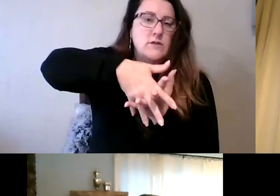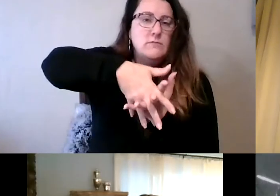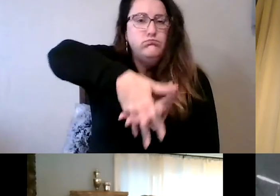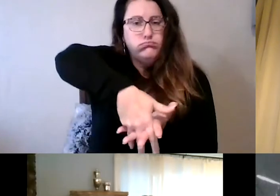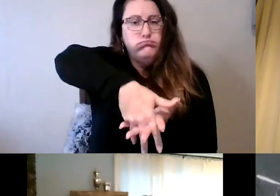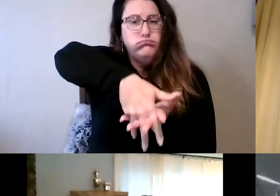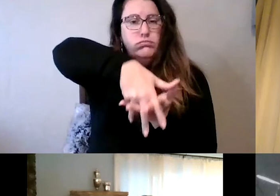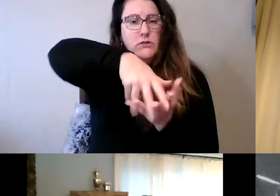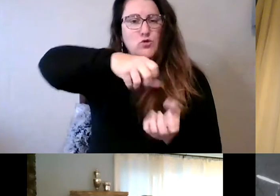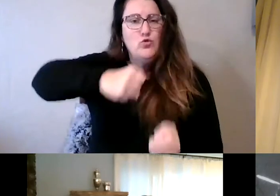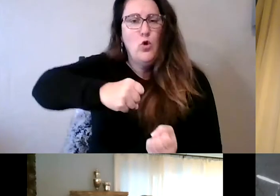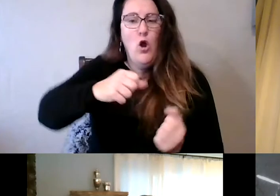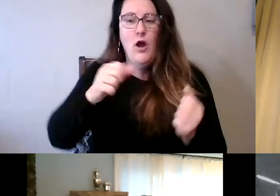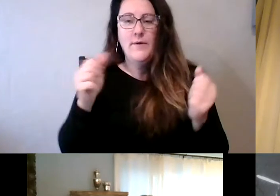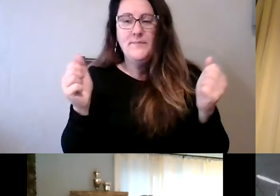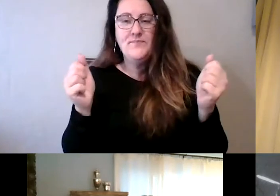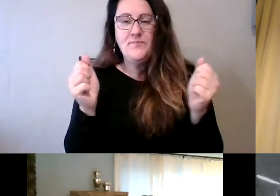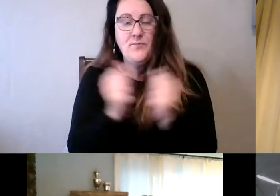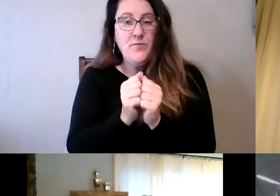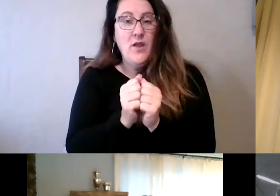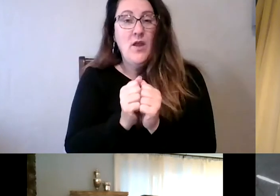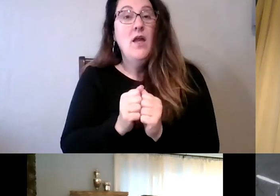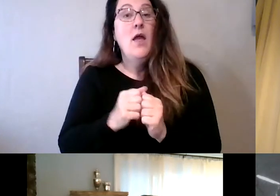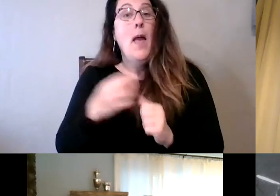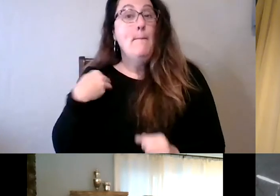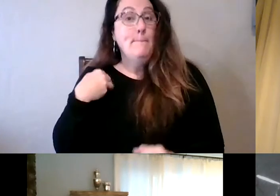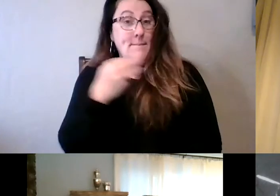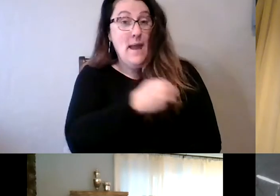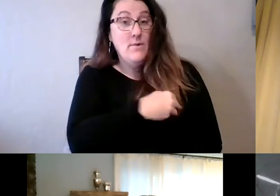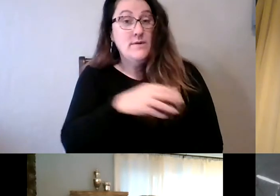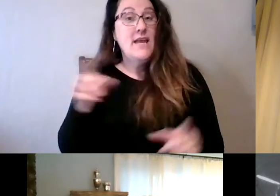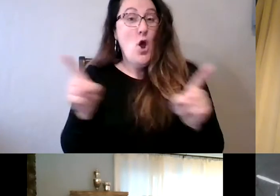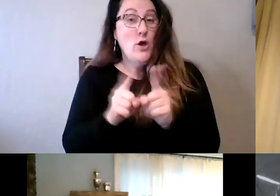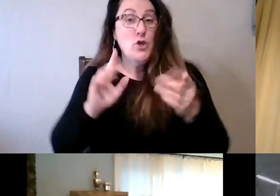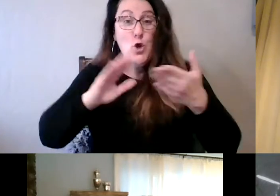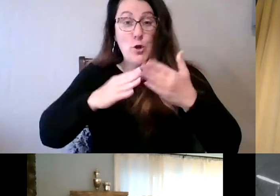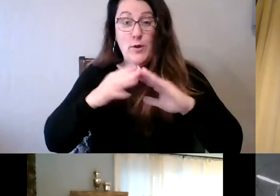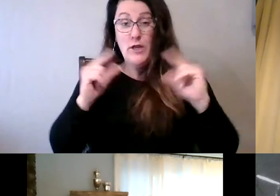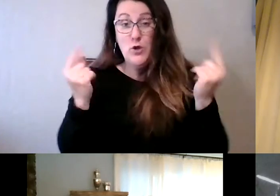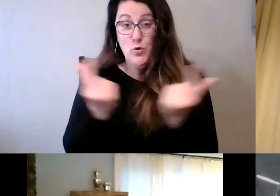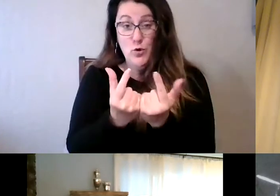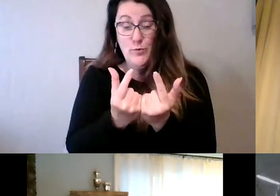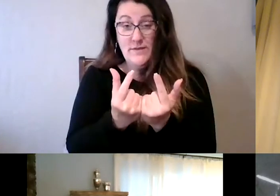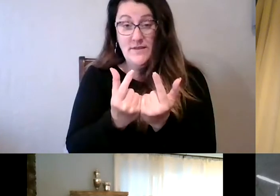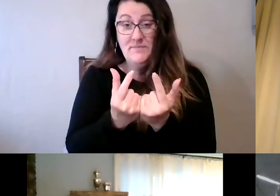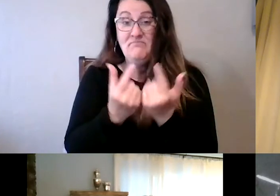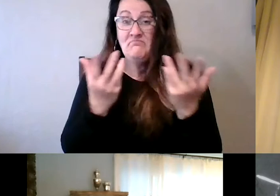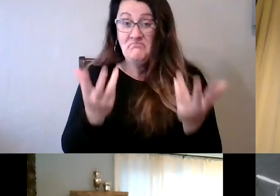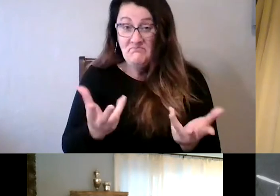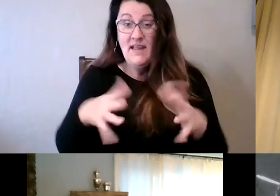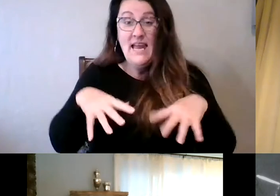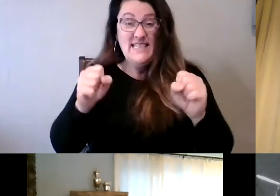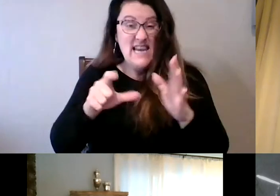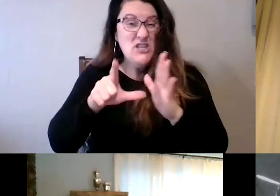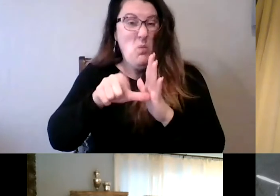know, strength with not only our members, but also our community groups. And it takes